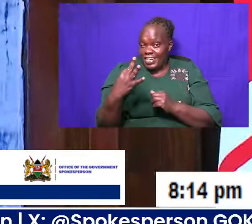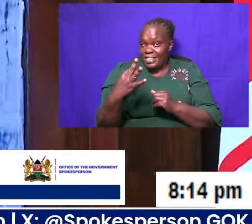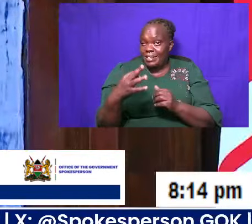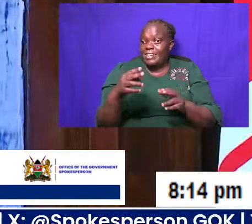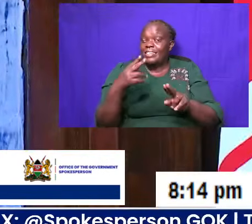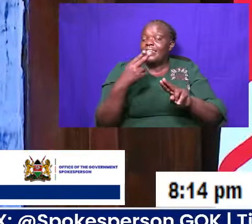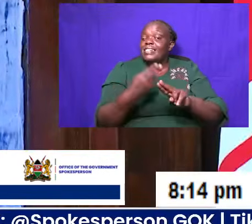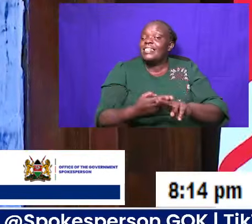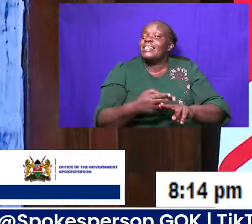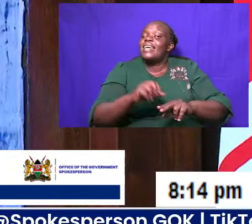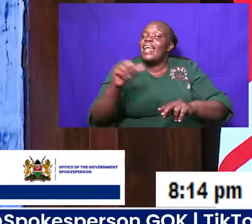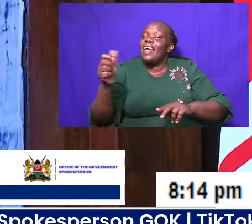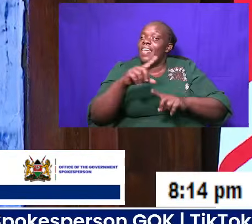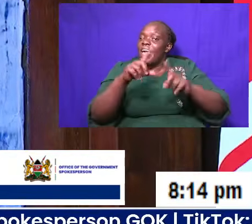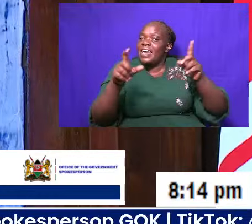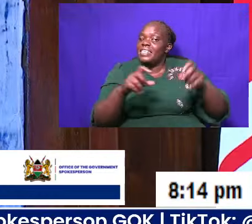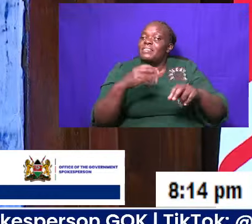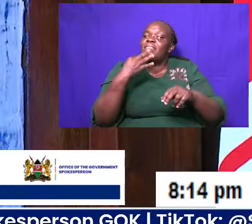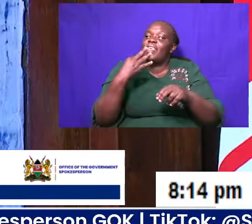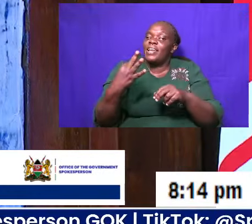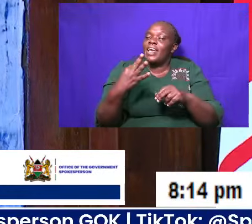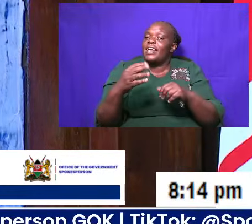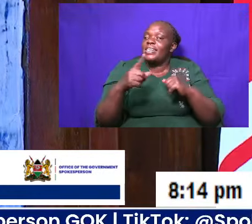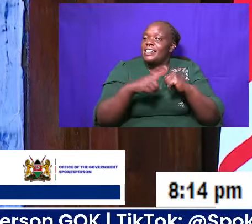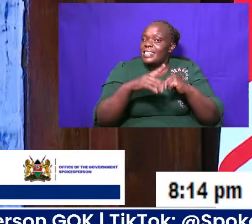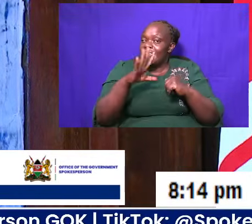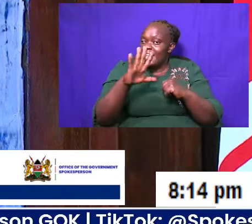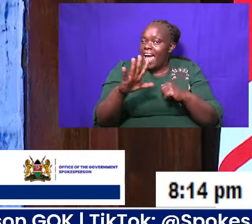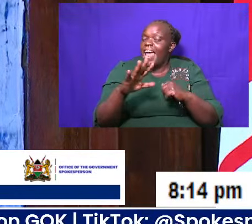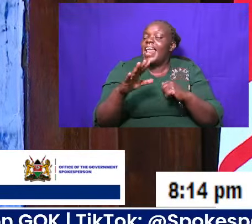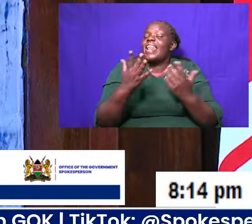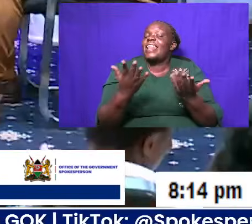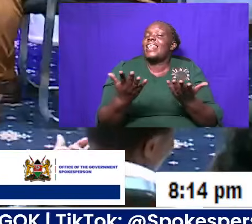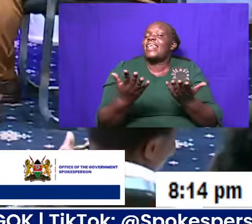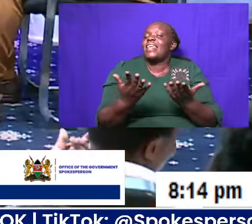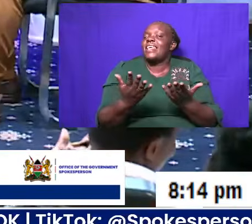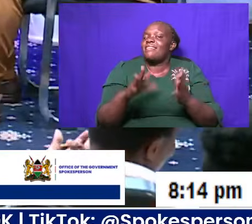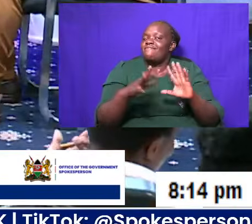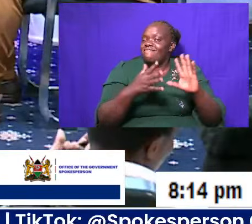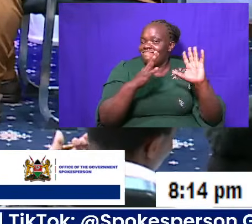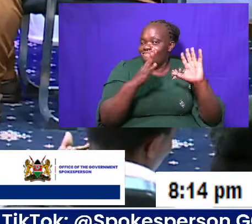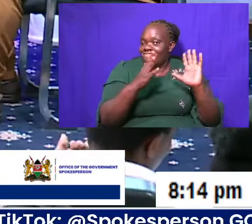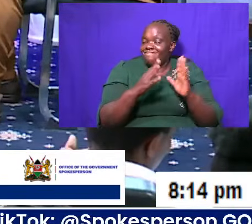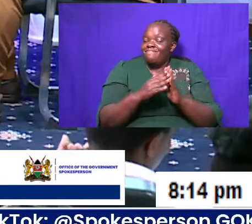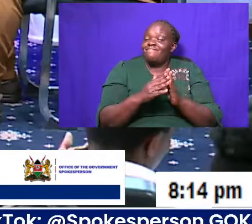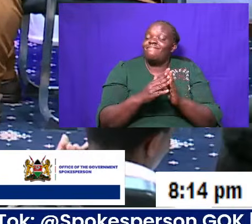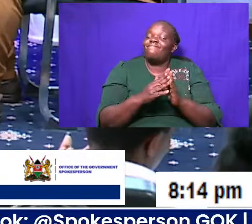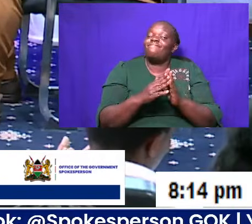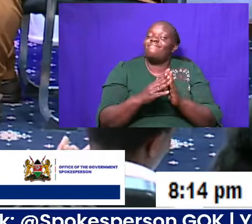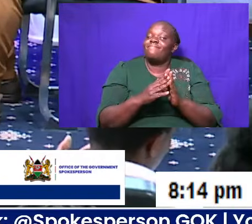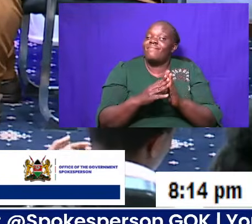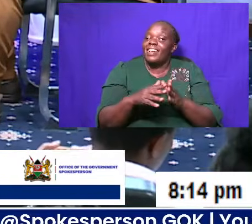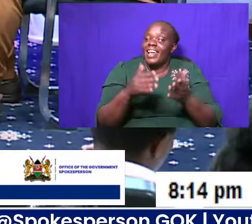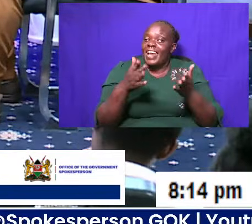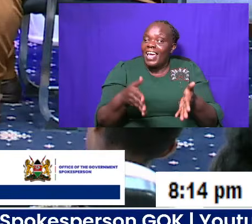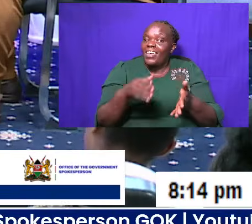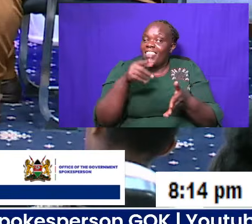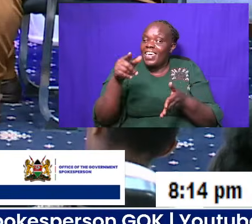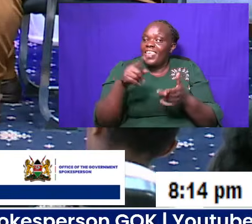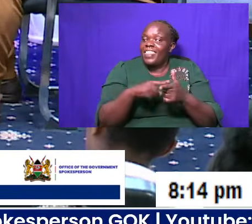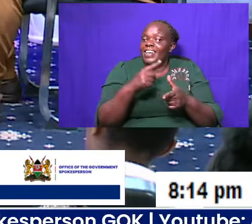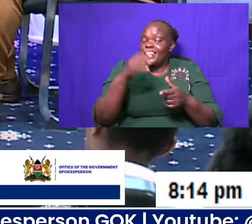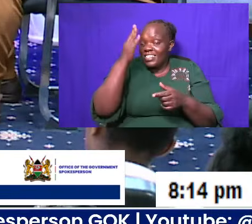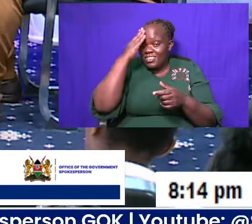for another exam and I got 369 marks. Makofi. Sasa hapo ukaanza kuwa chopi. Sasa hapo kumbe